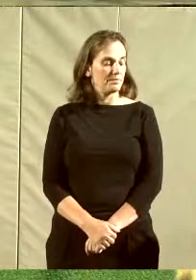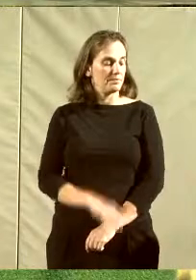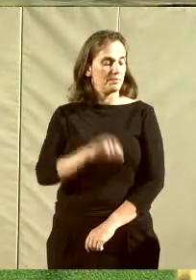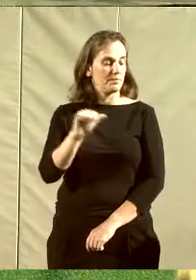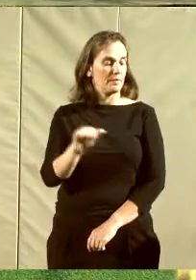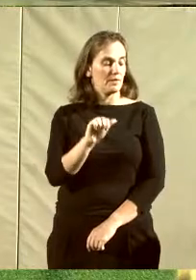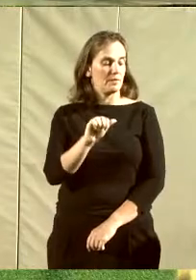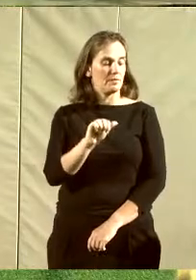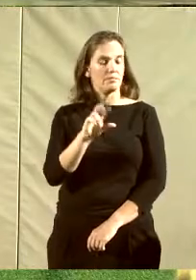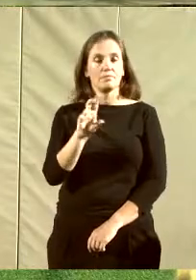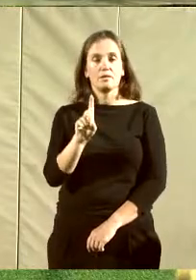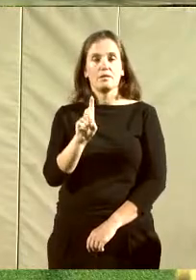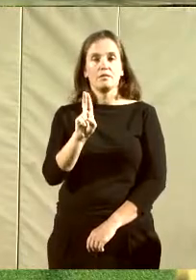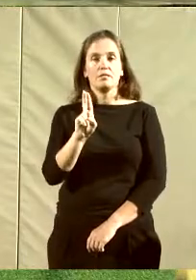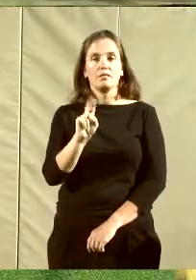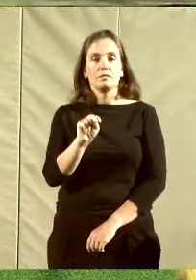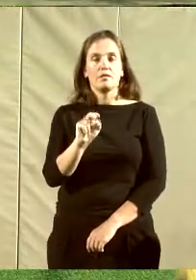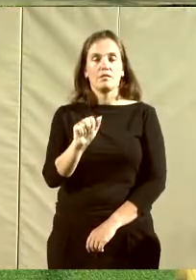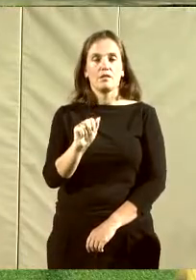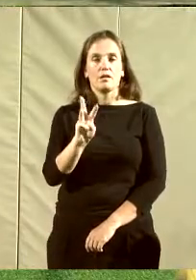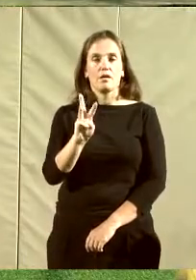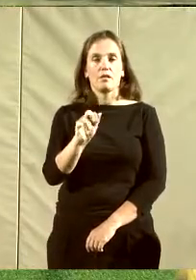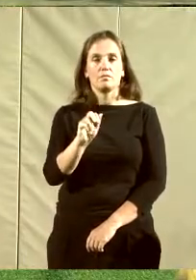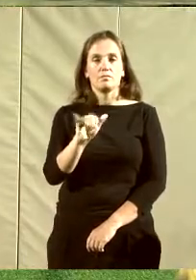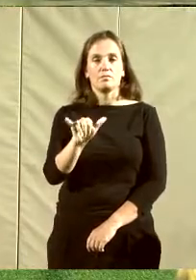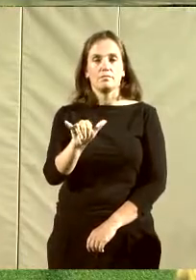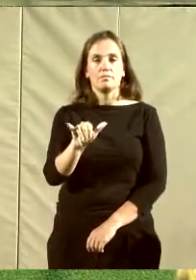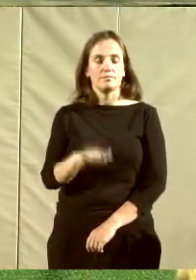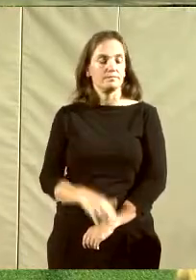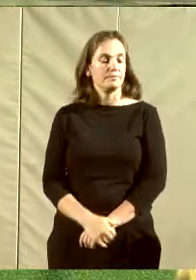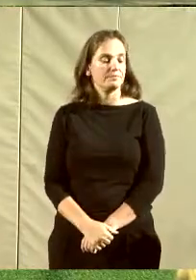Abigail Josephine Dunaway.